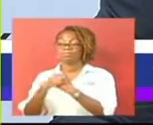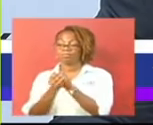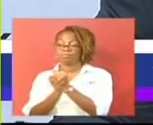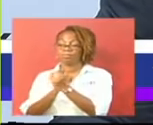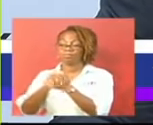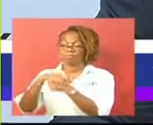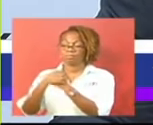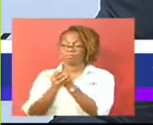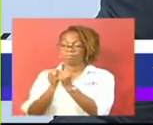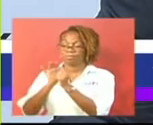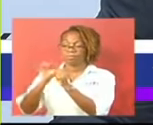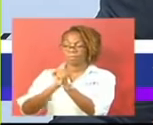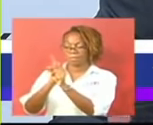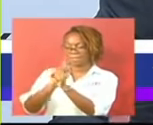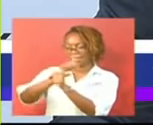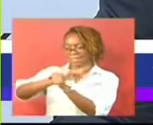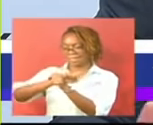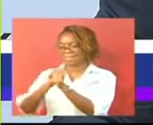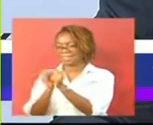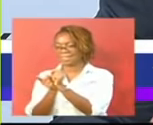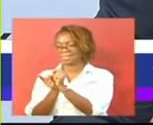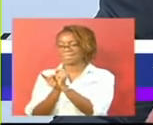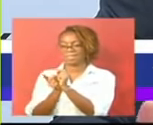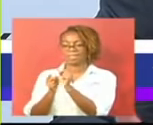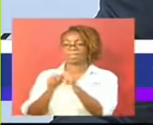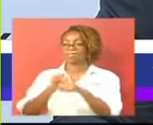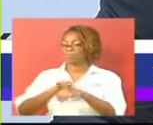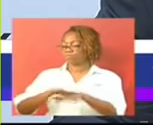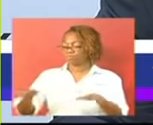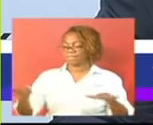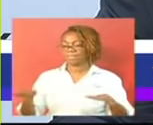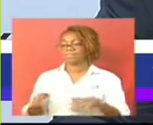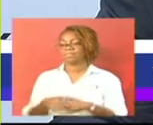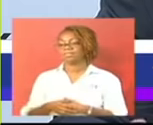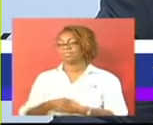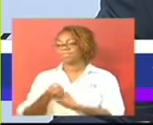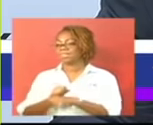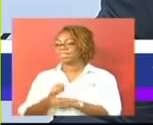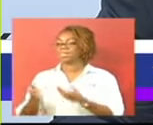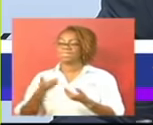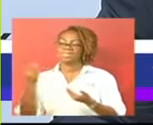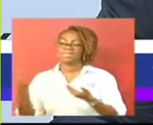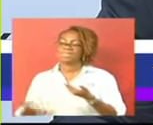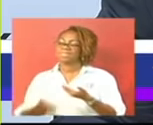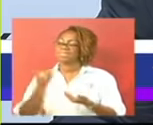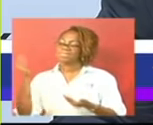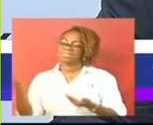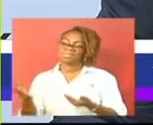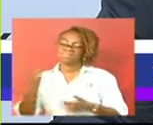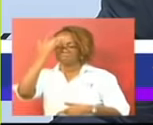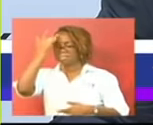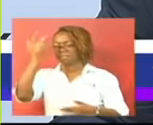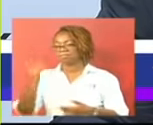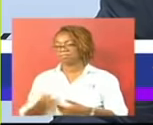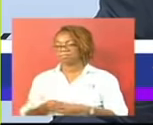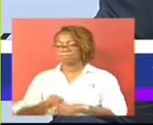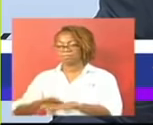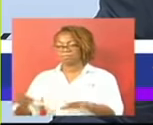receptors on our cell surfaces. So those two things together make it easier for the virus to get from one individual to the